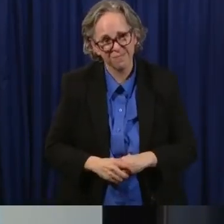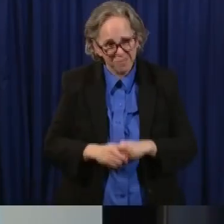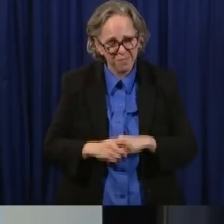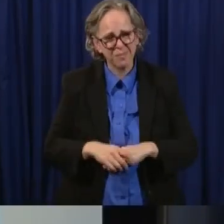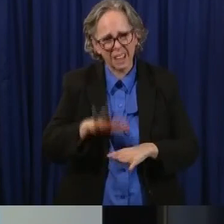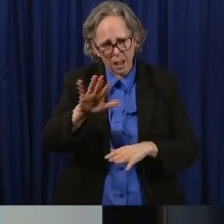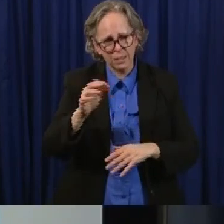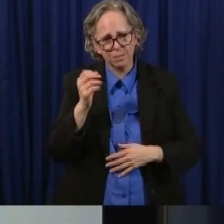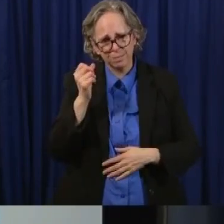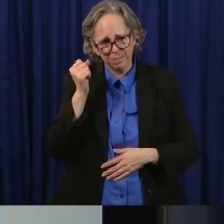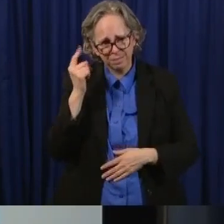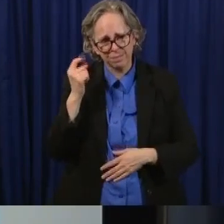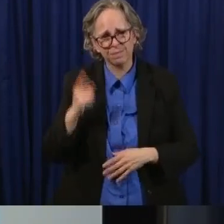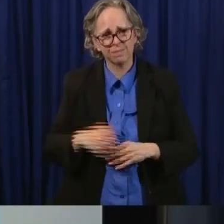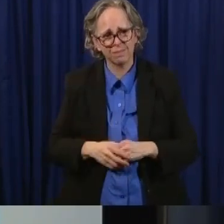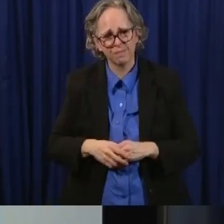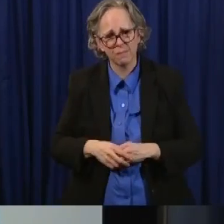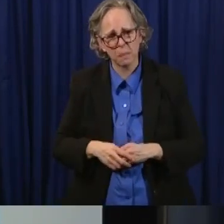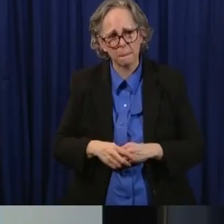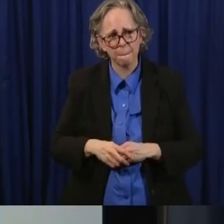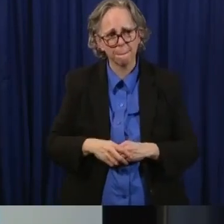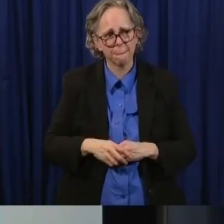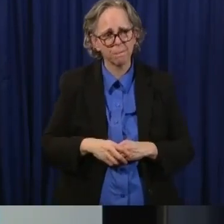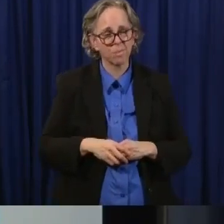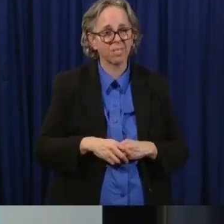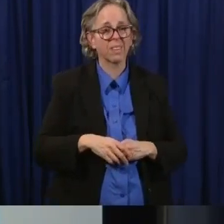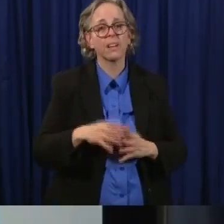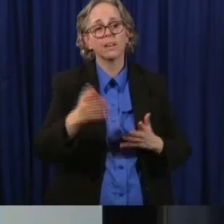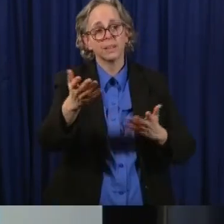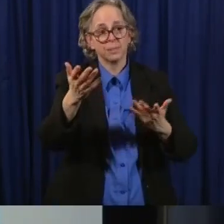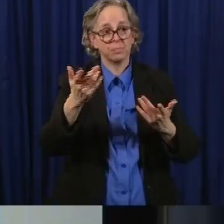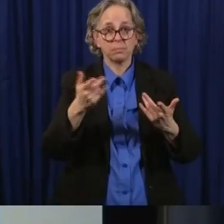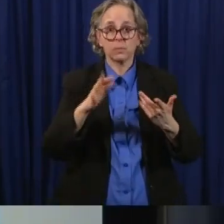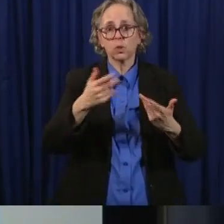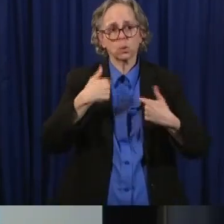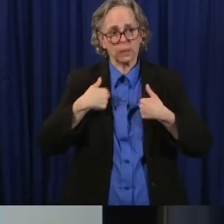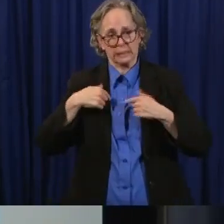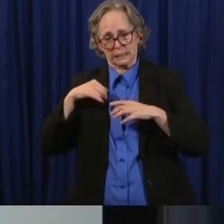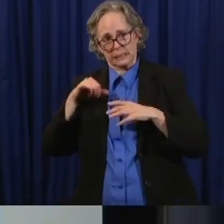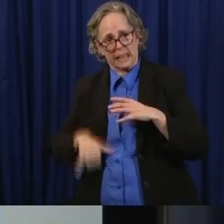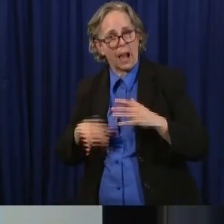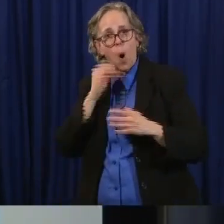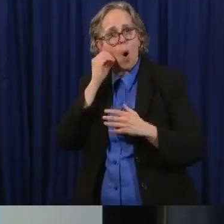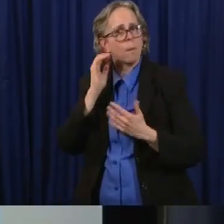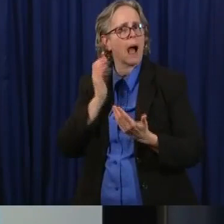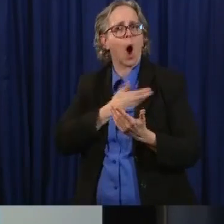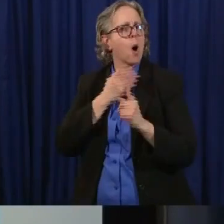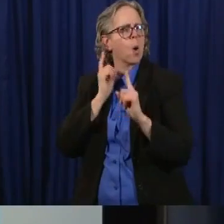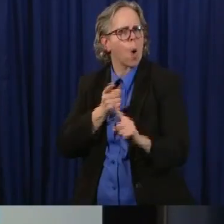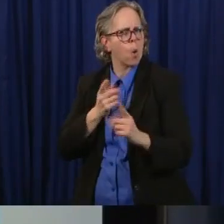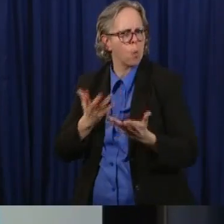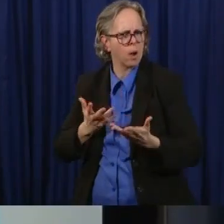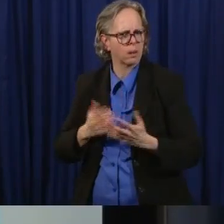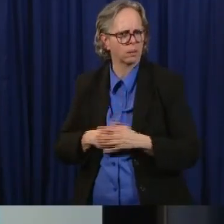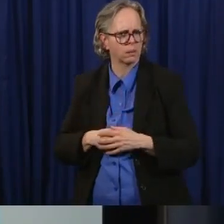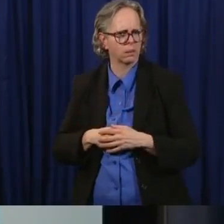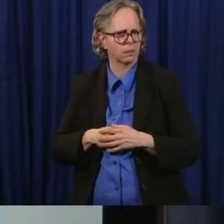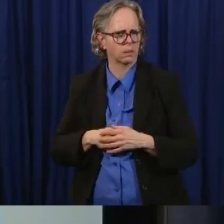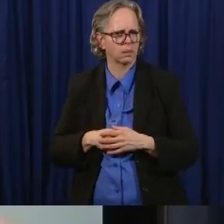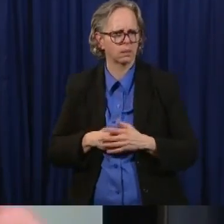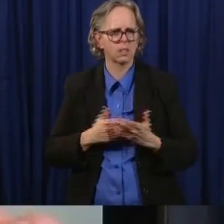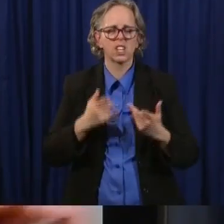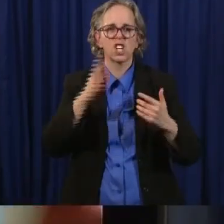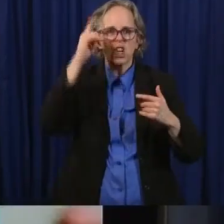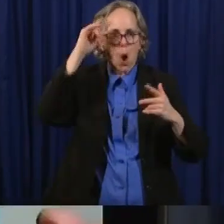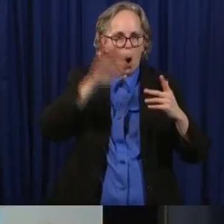concept behind stay-at-home directives was to prevent the surge from getting to a specific level